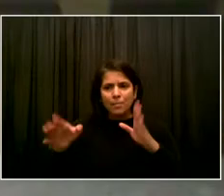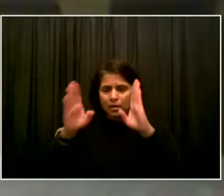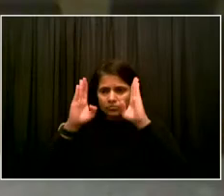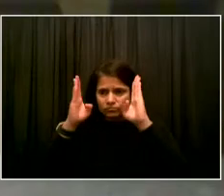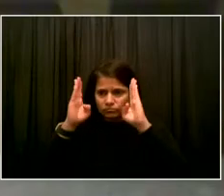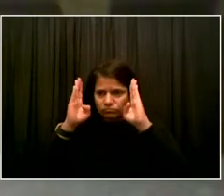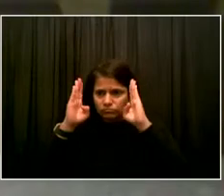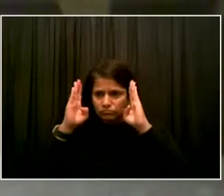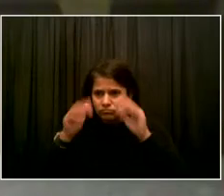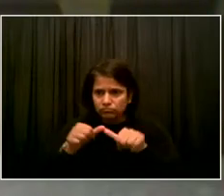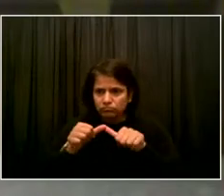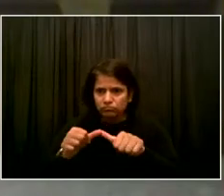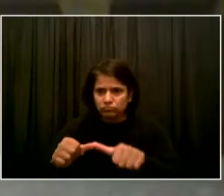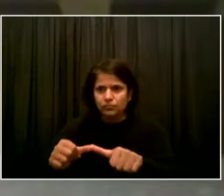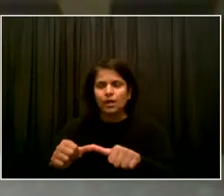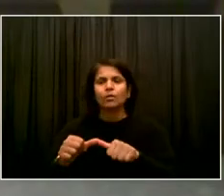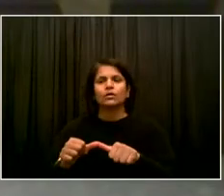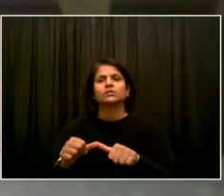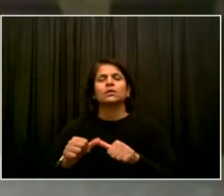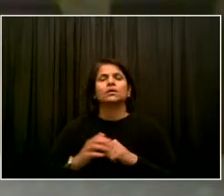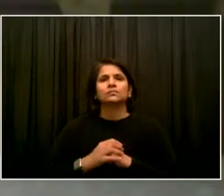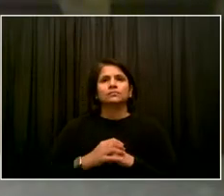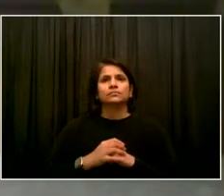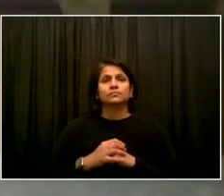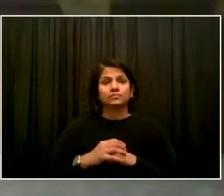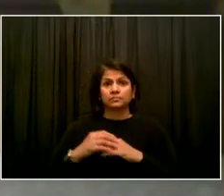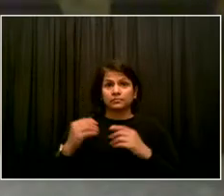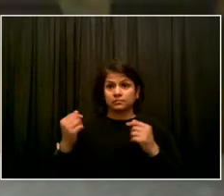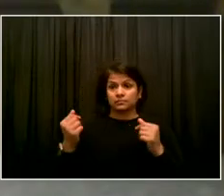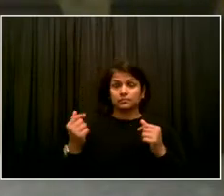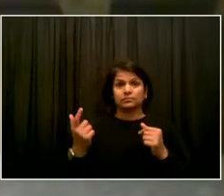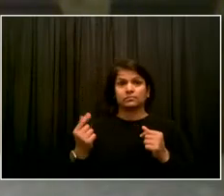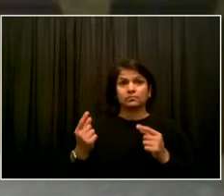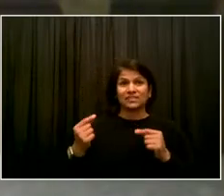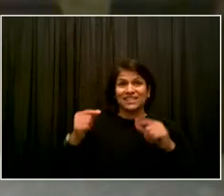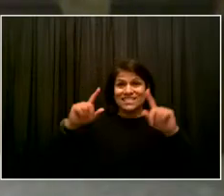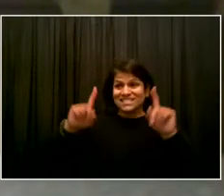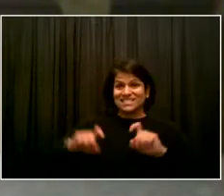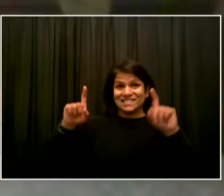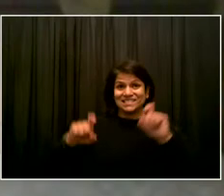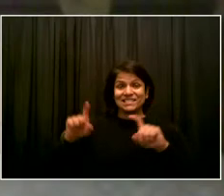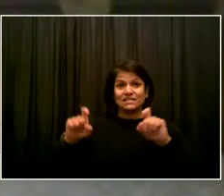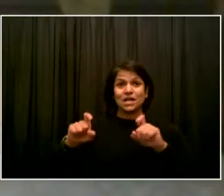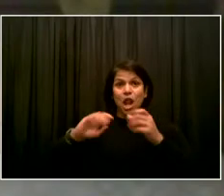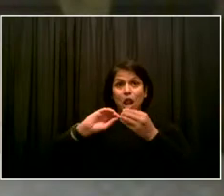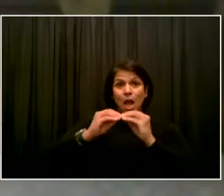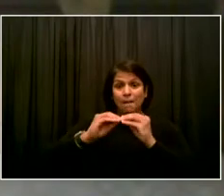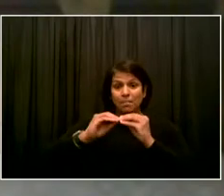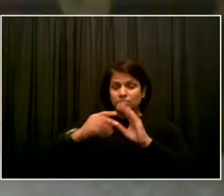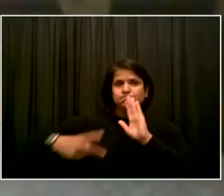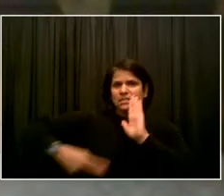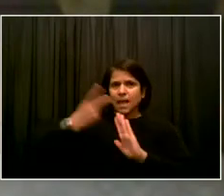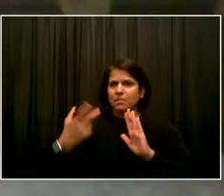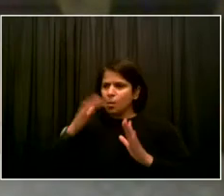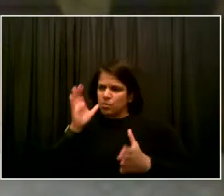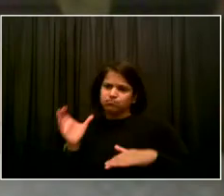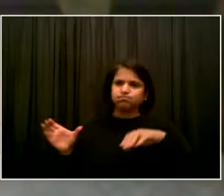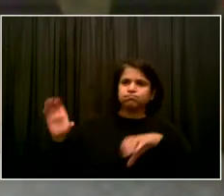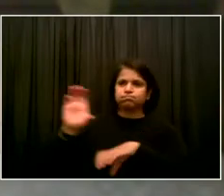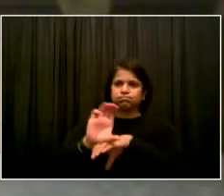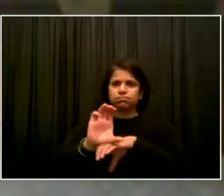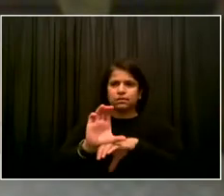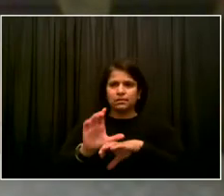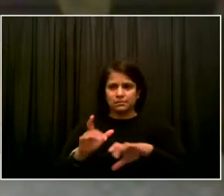we will also double test in the schools. Smart decision. This way we can identify those who are impacted by COVID